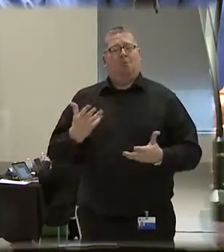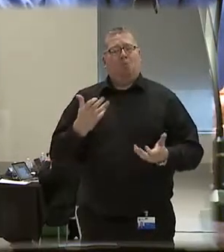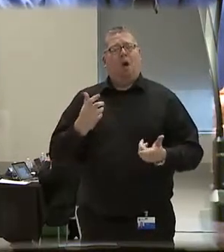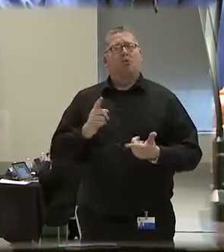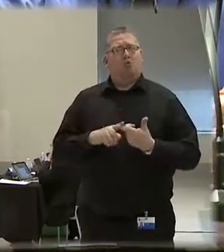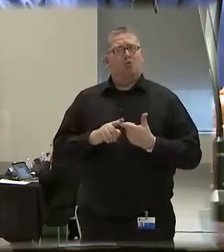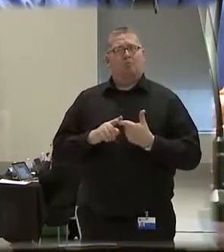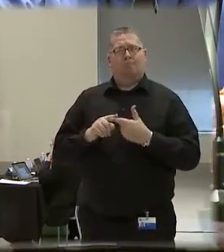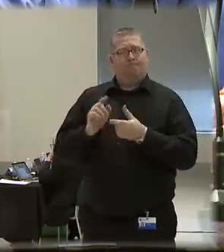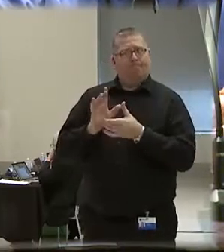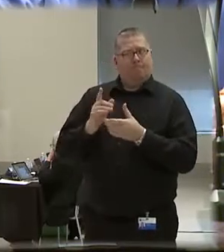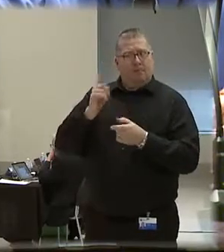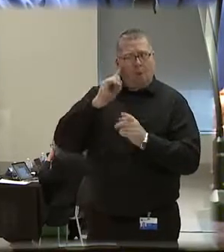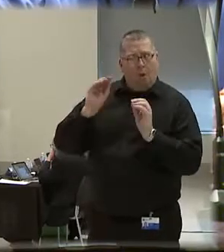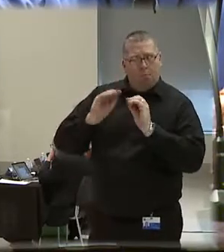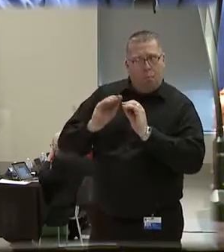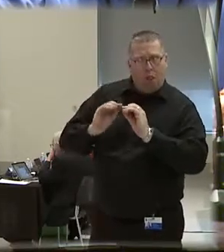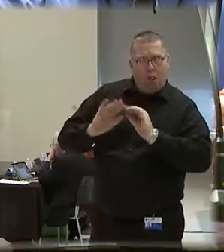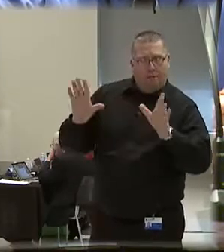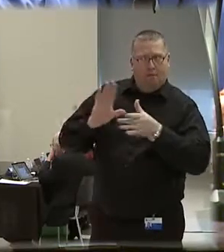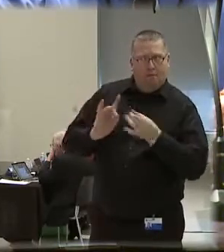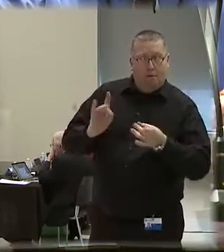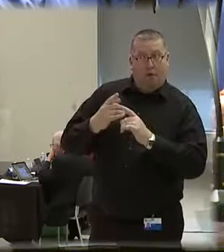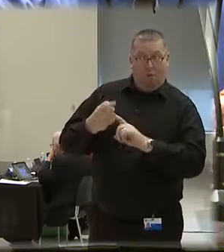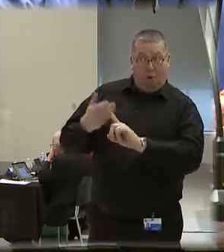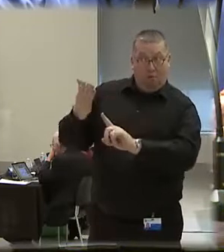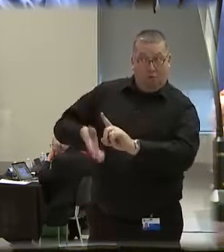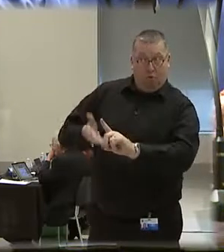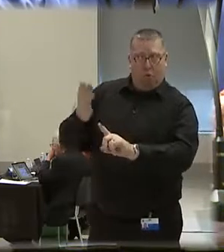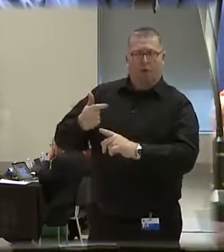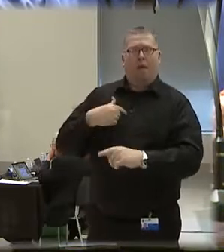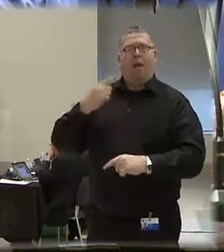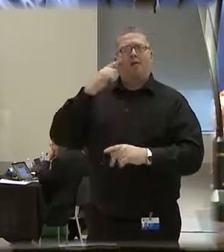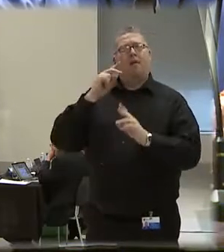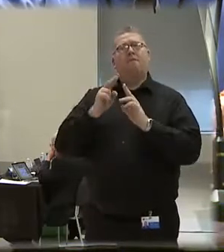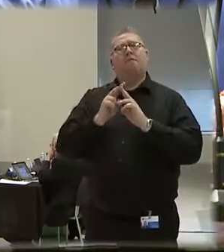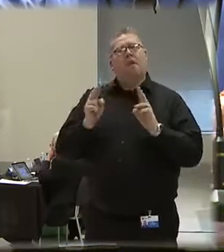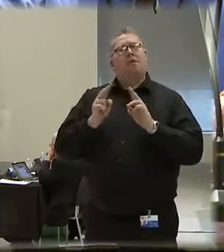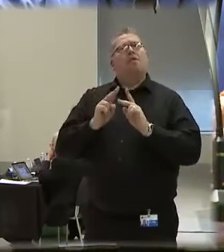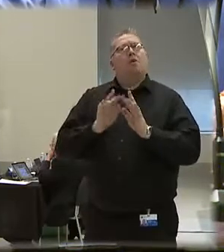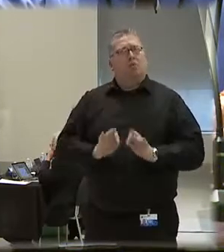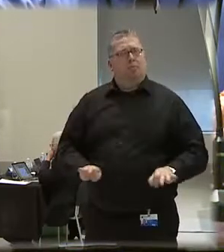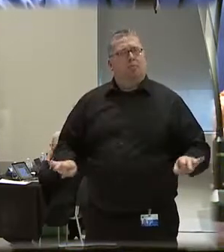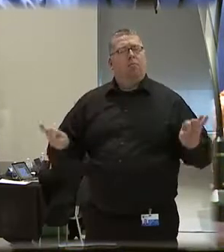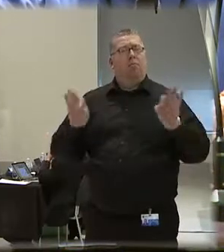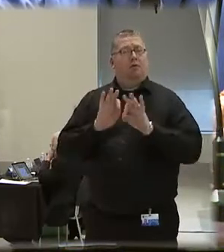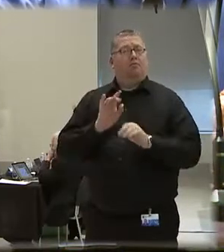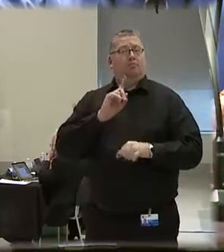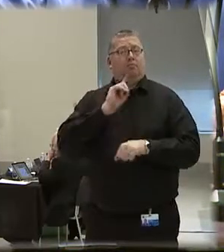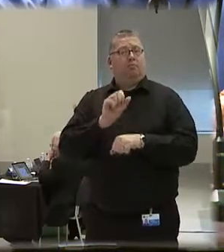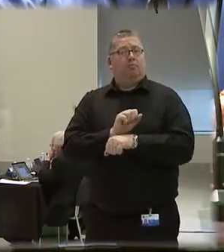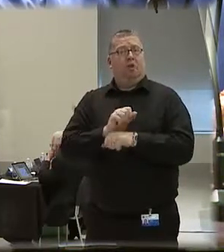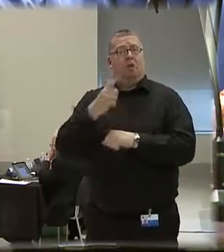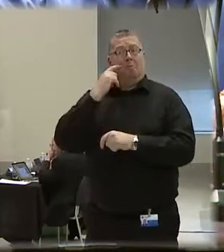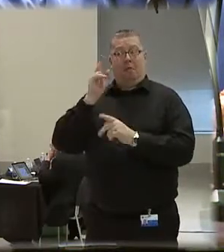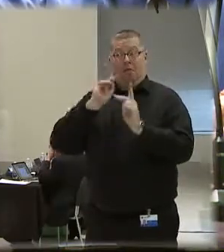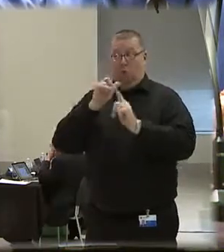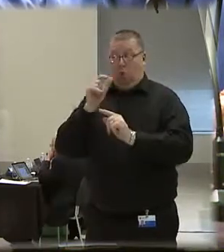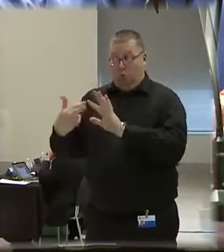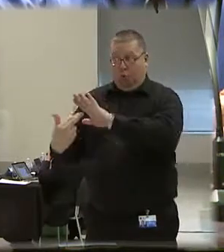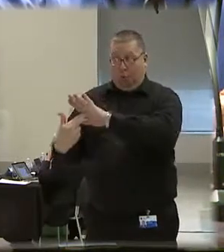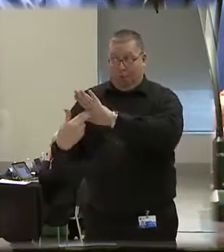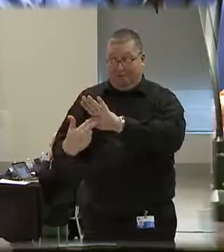some clarification on from you that I think is very, very important because of the constituents that you